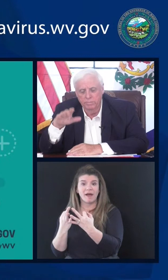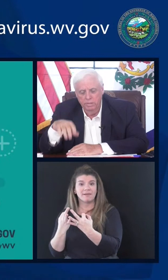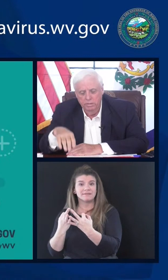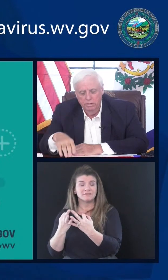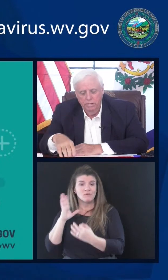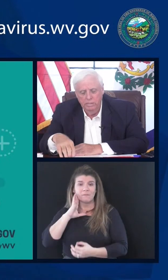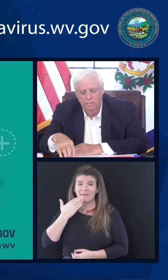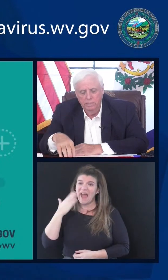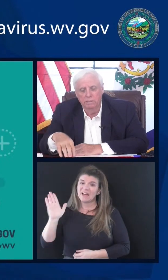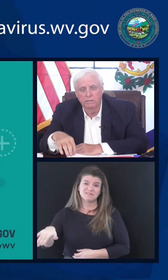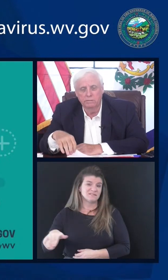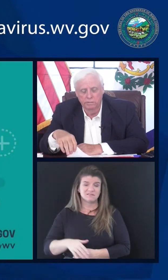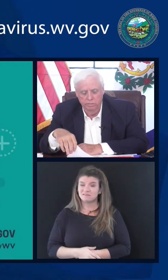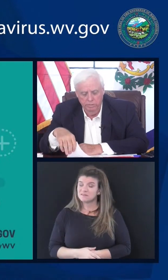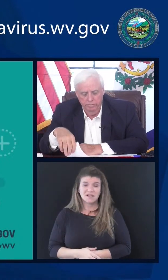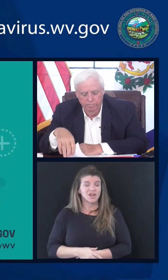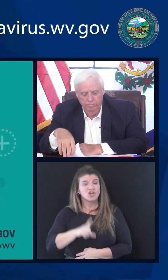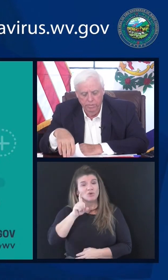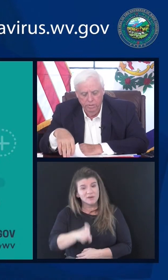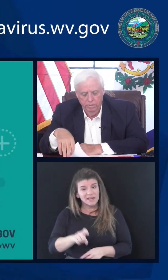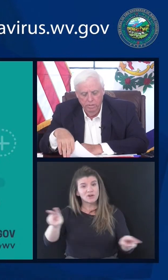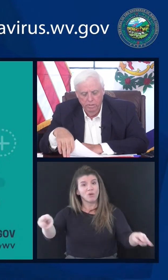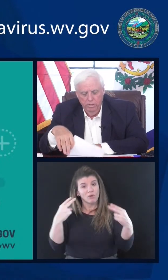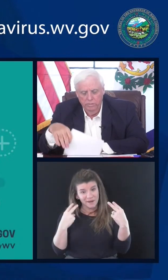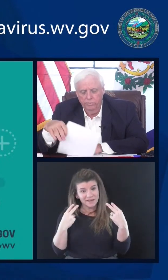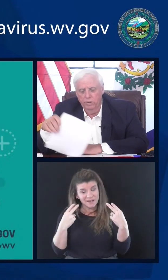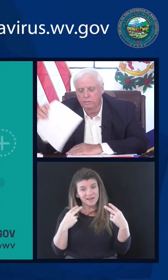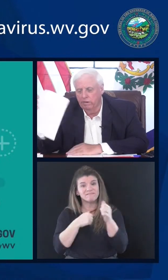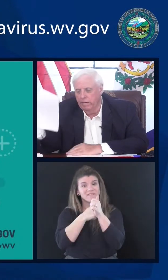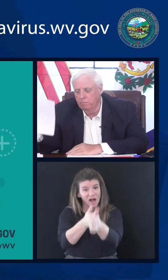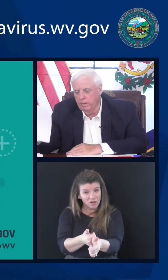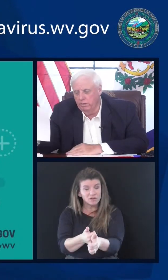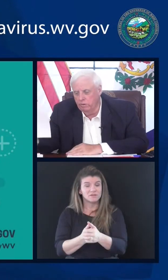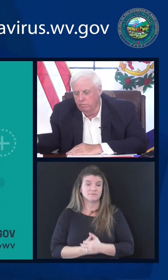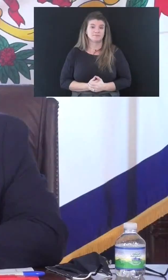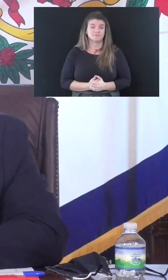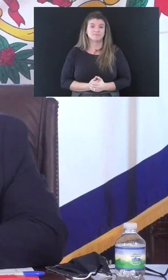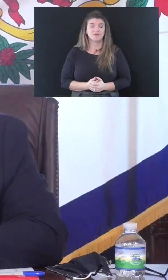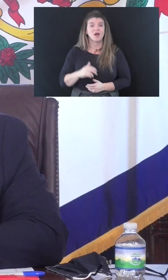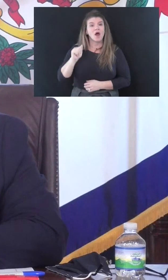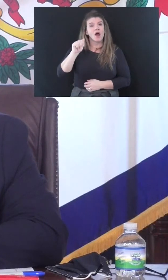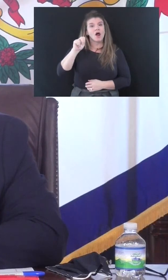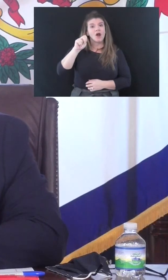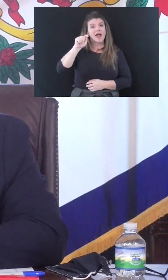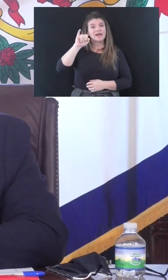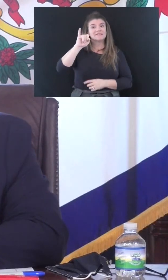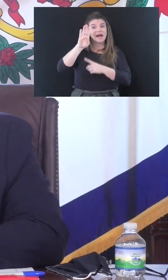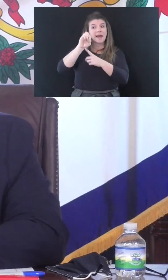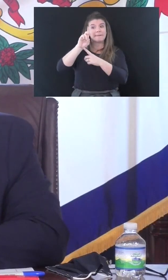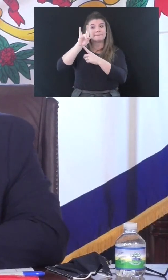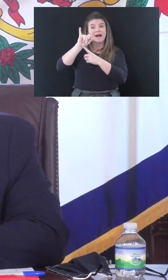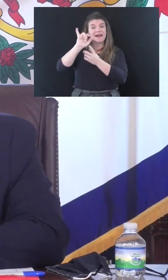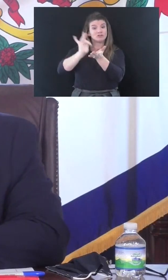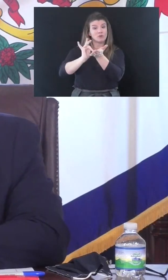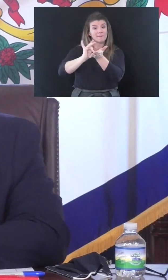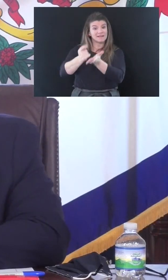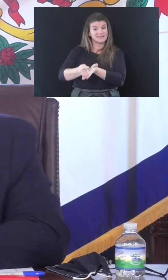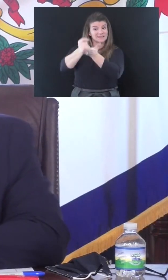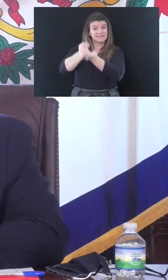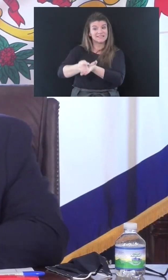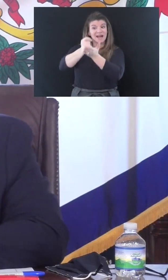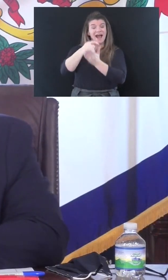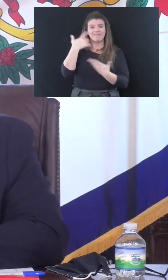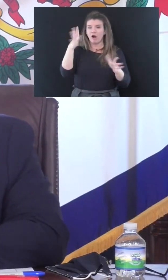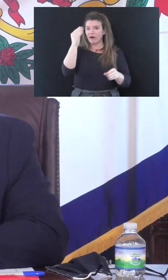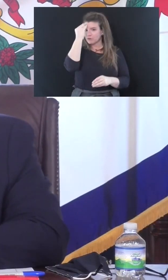bad. And you need to listen to me. As far as our antibody treatment, I've told you about that. If you're 65 and